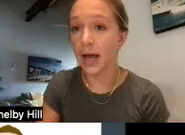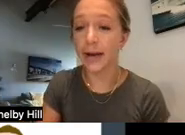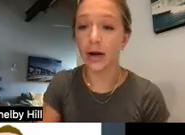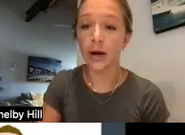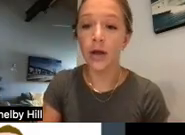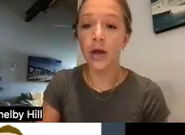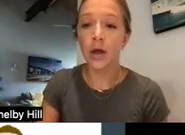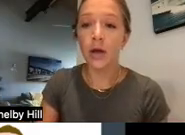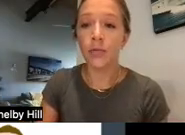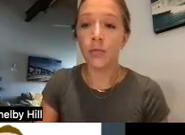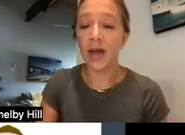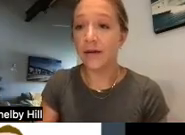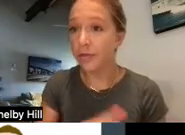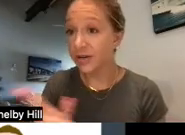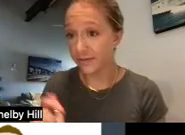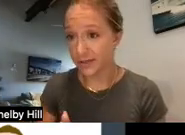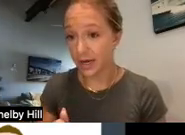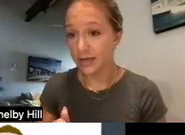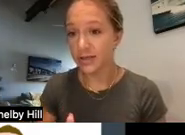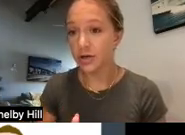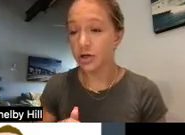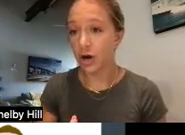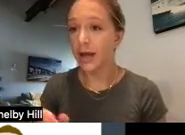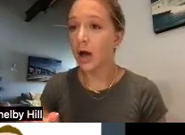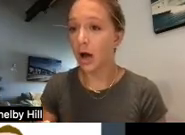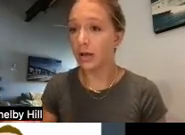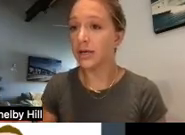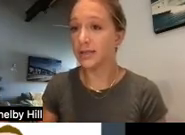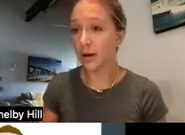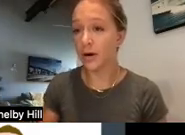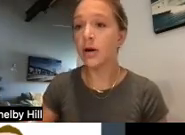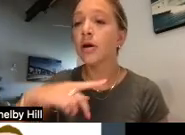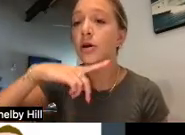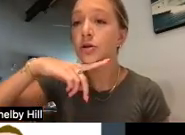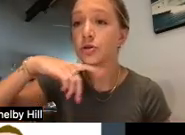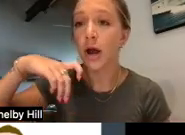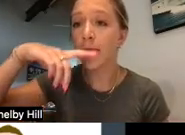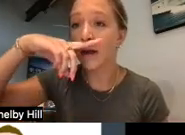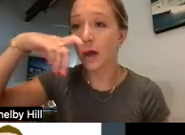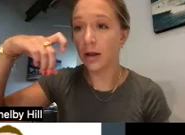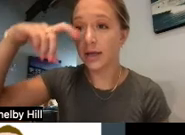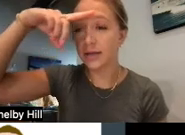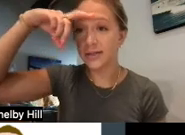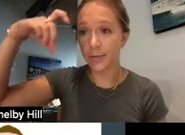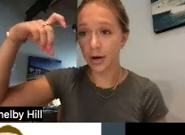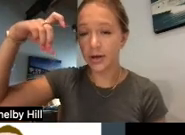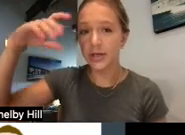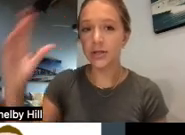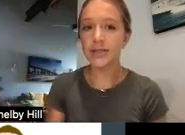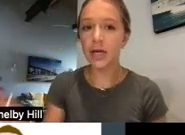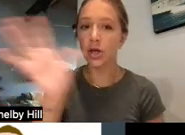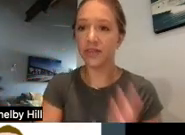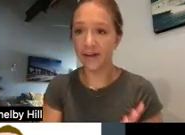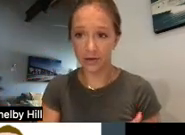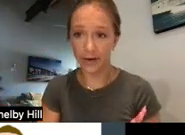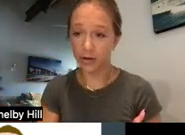this slide here, we have 3 different signs: dry, ugly, summer. Dry, ugly, summer. So